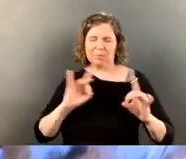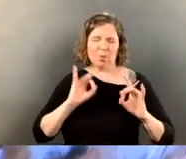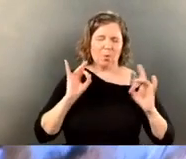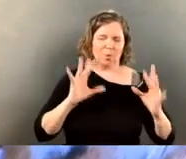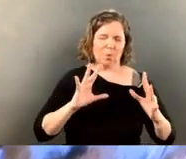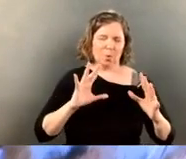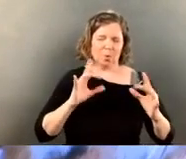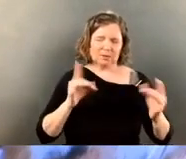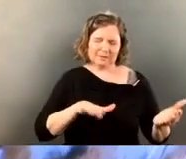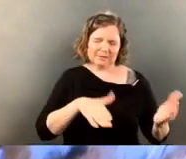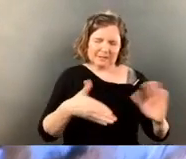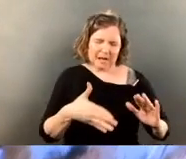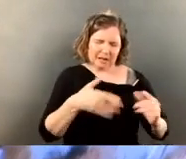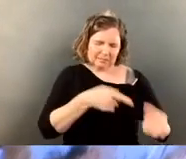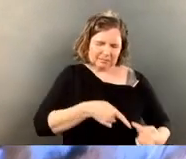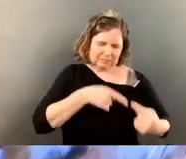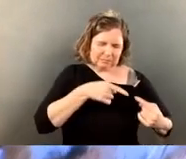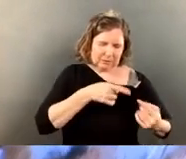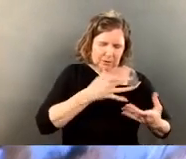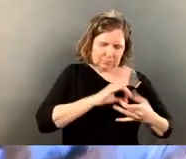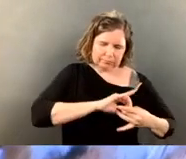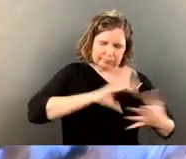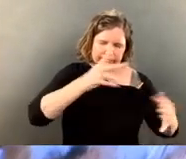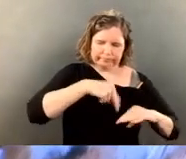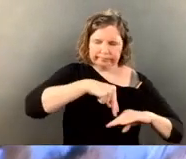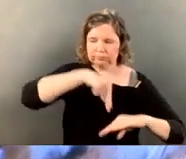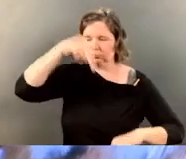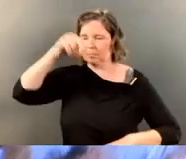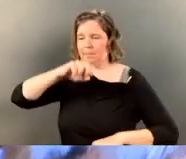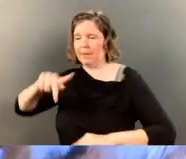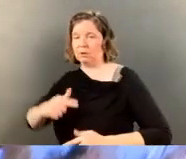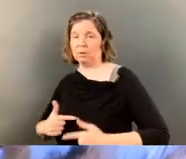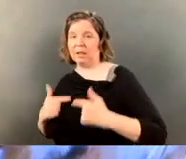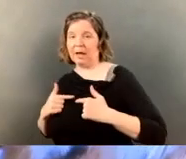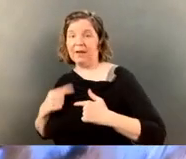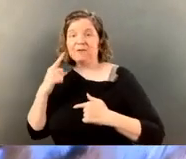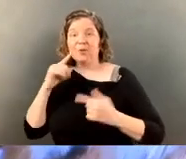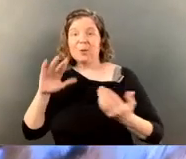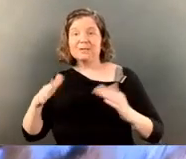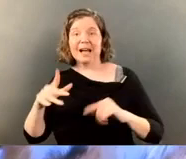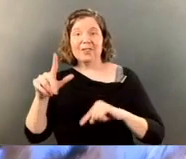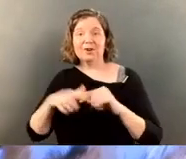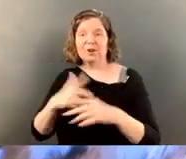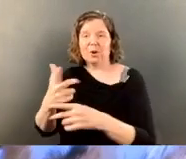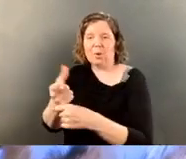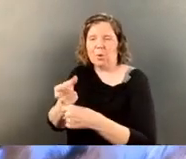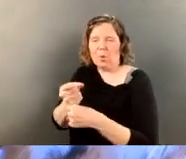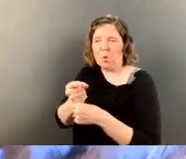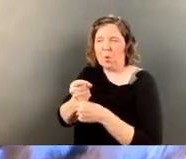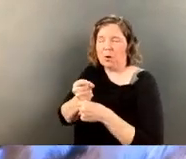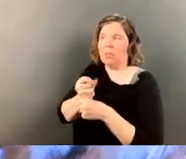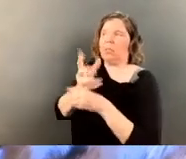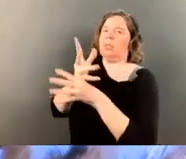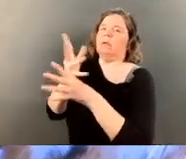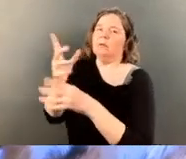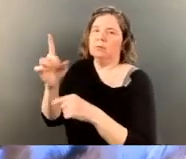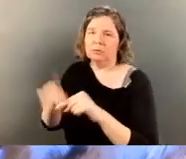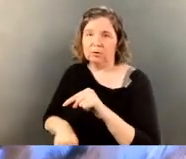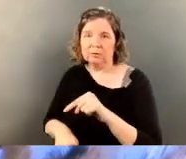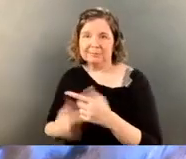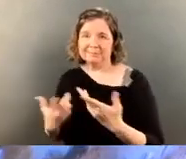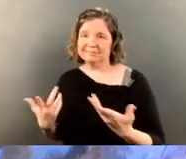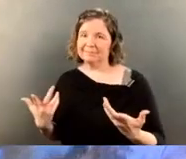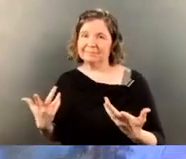death and raised him back to life. For death," look at this, "could not keep him in its